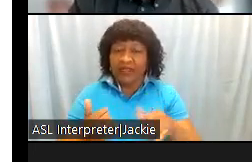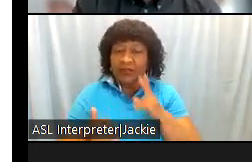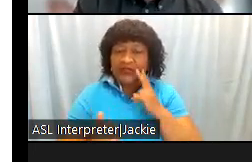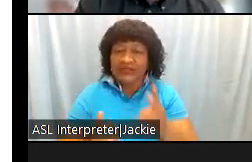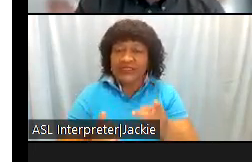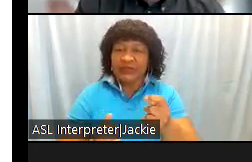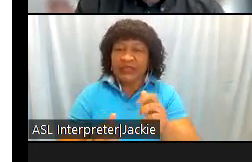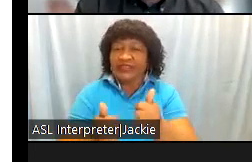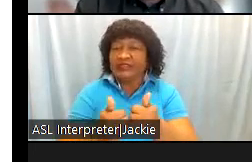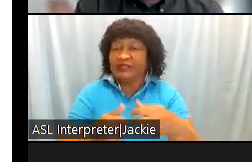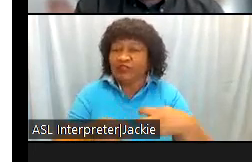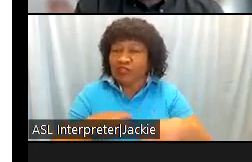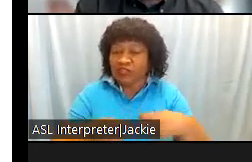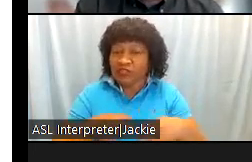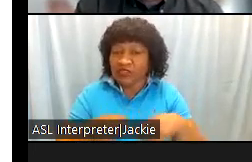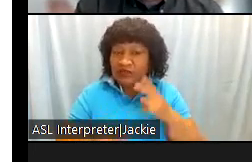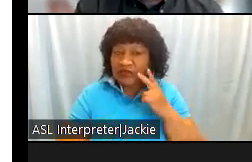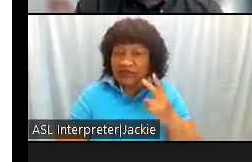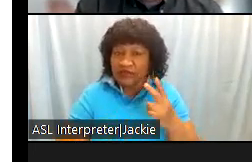really the challenges are,